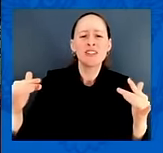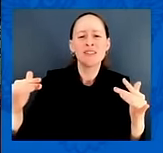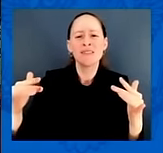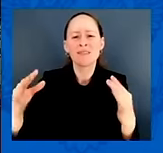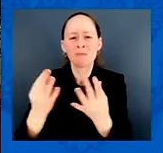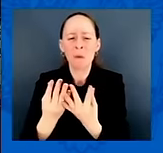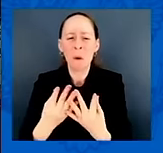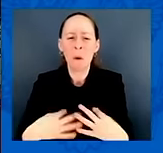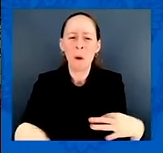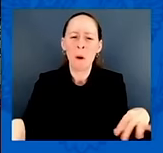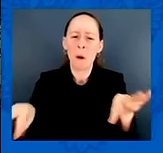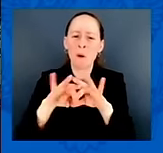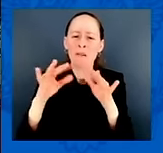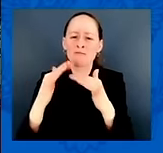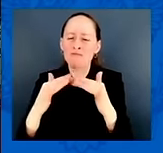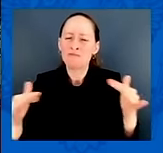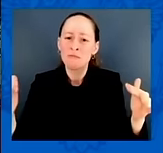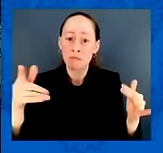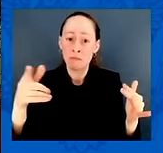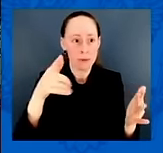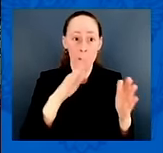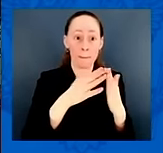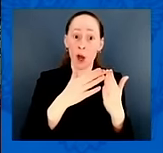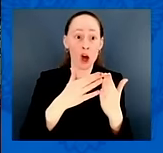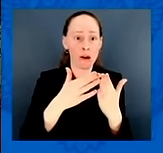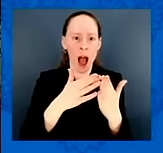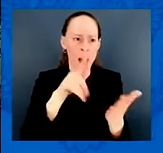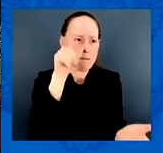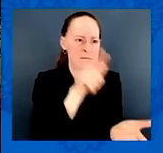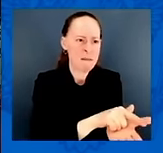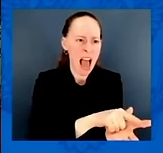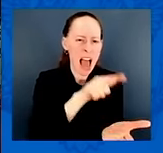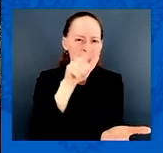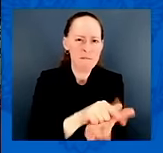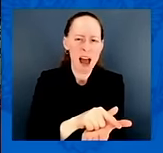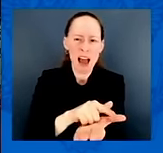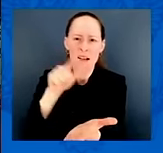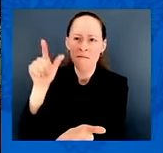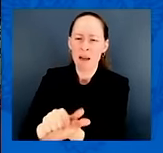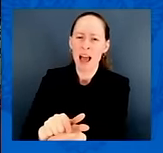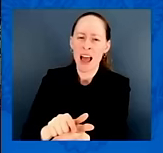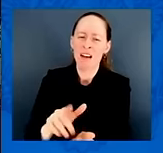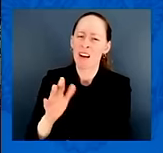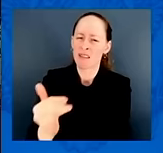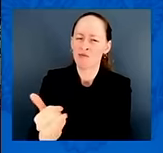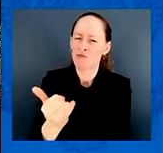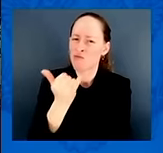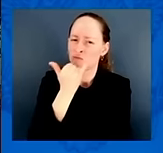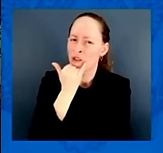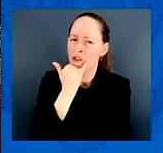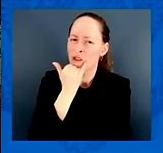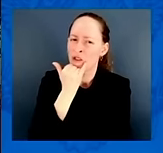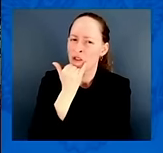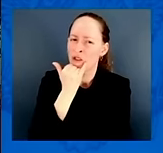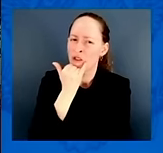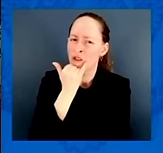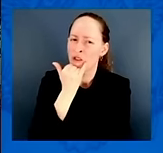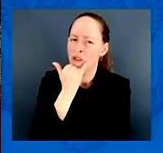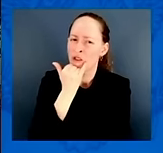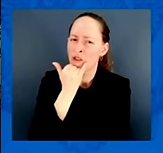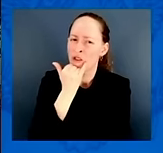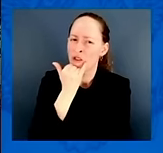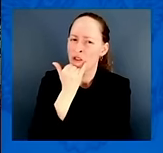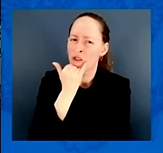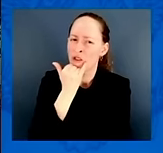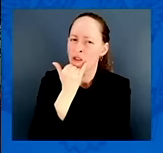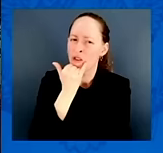books, it's wrong. Instead of erasing history, let's make history. I want to protect fundamental rights. The translation of banning